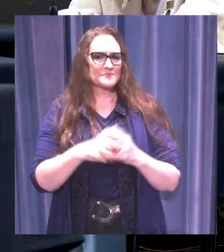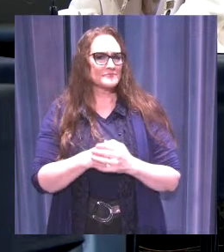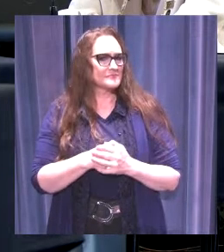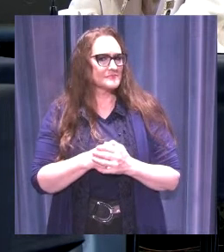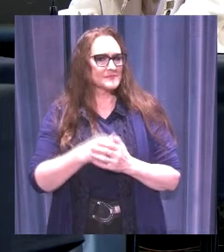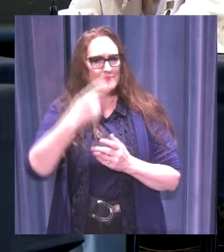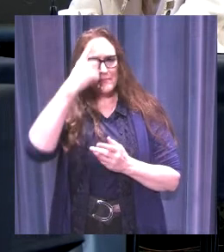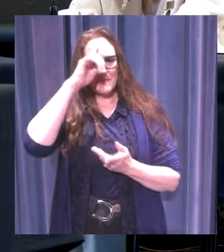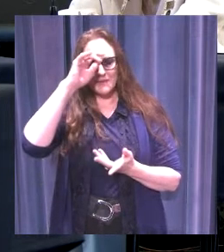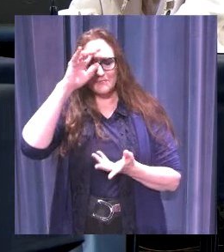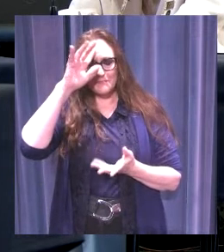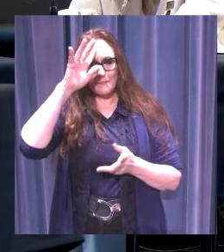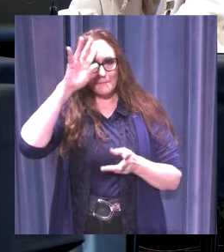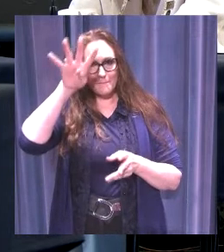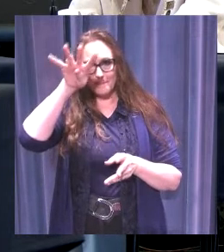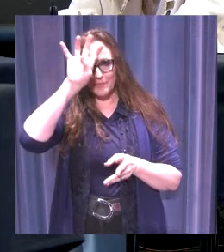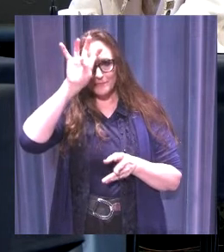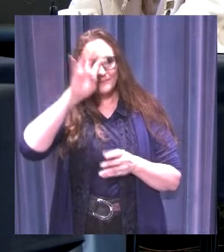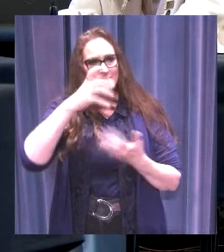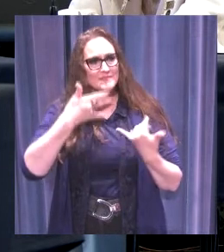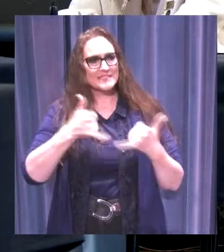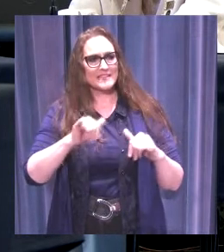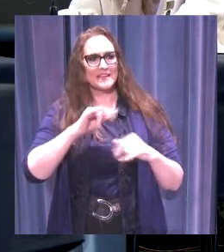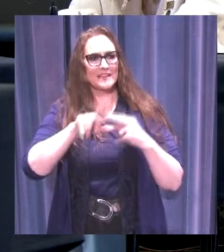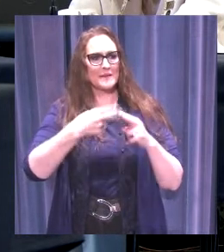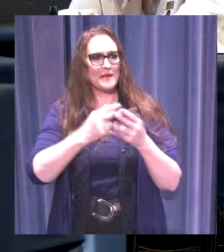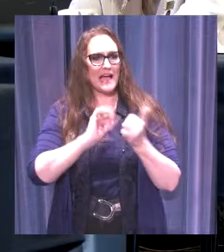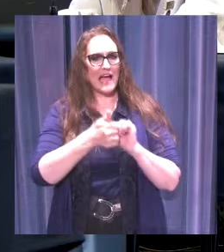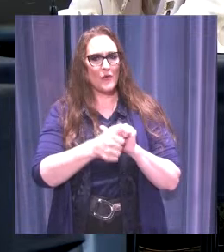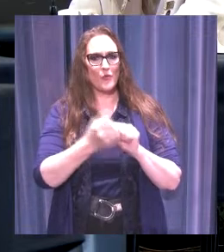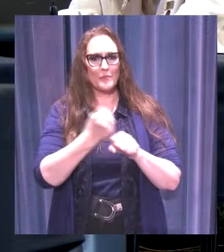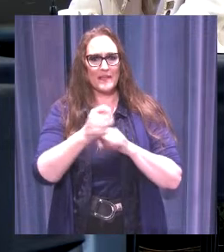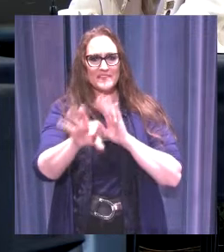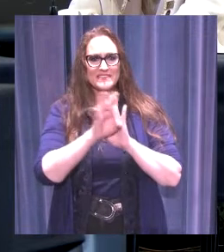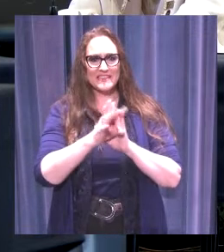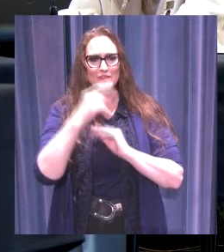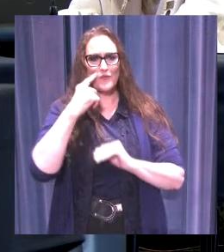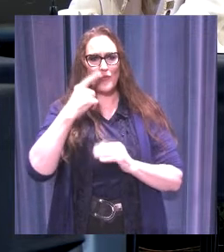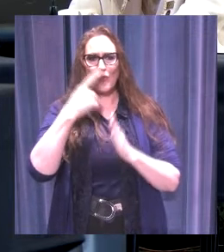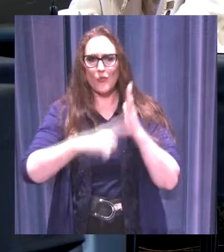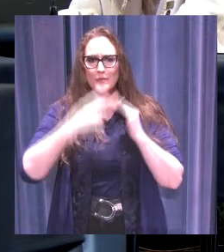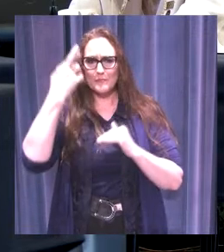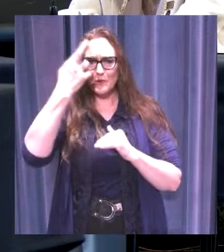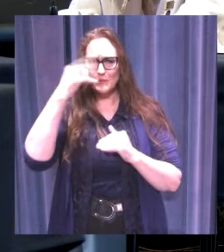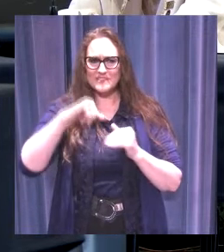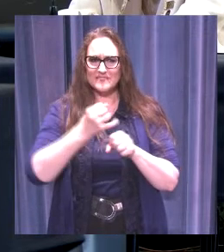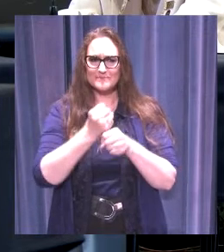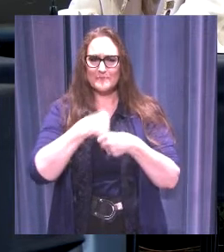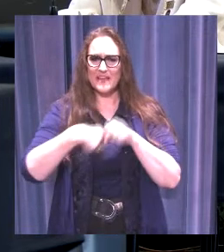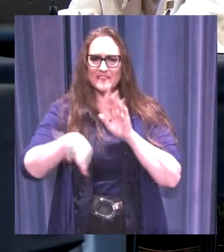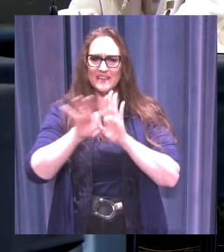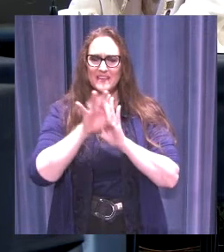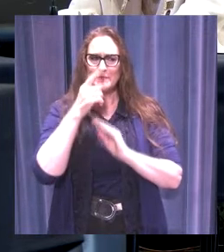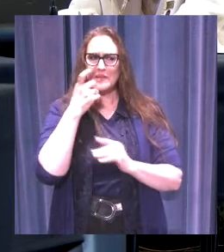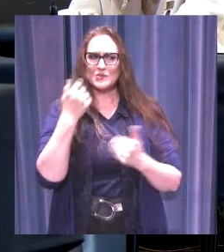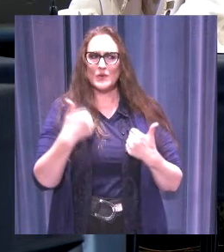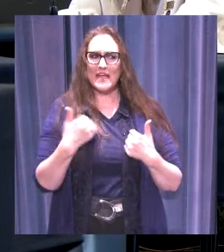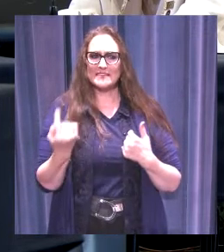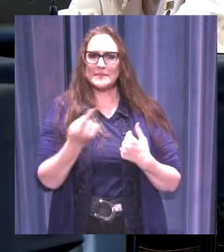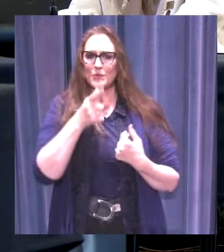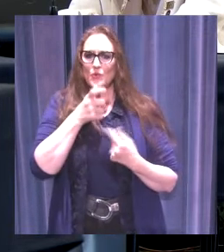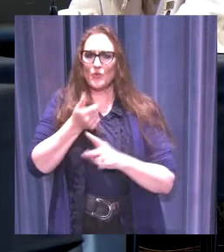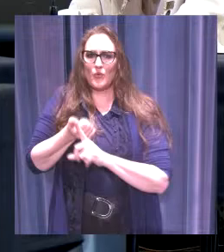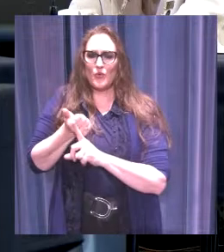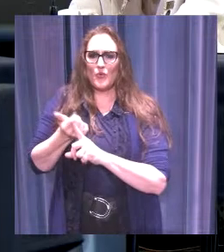my mind is still a little boggled on how this selection was made or for what purpose it was made, because we have someone who